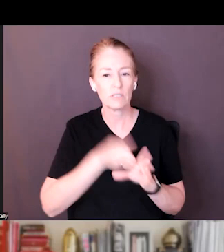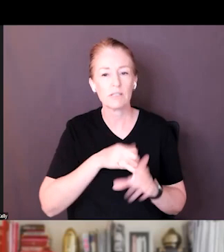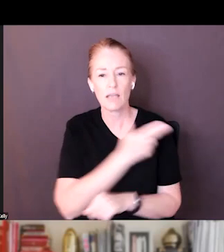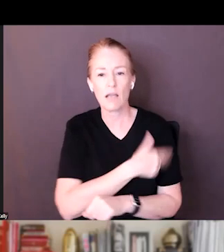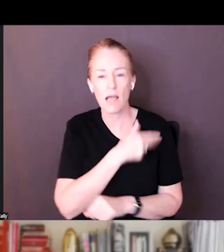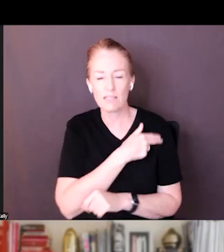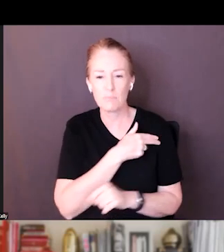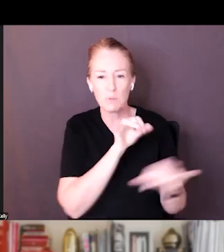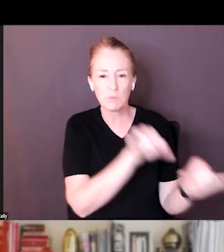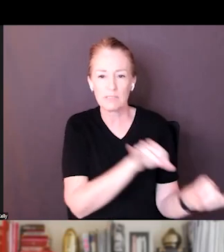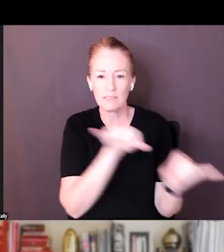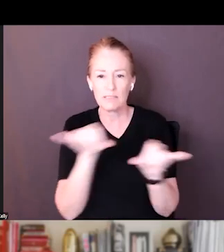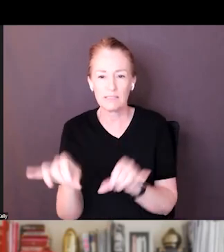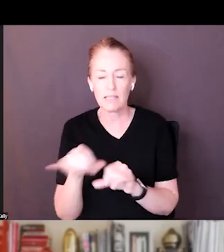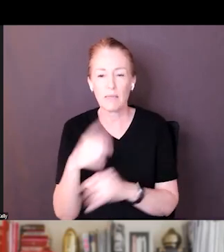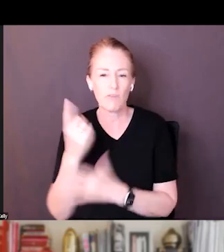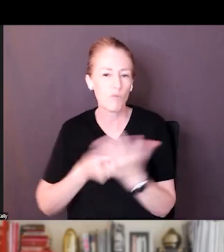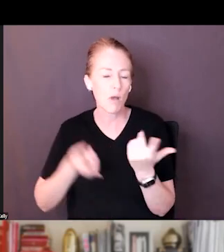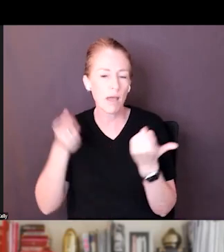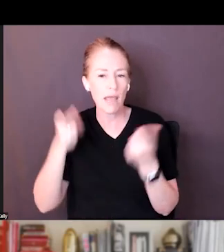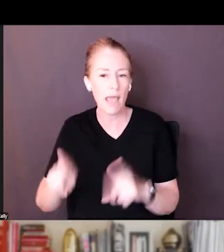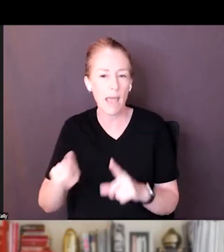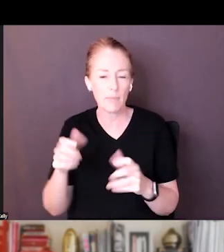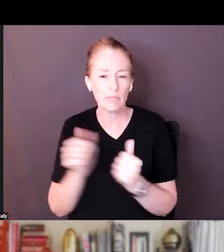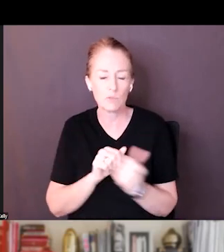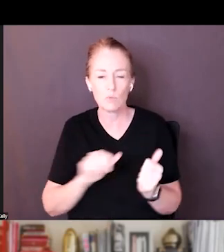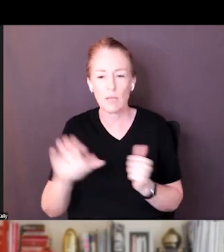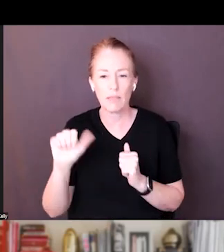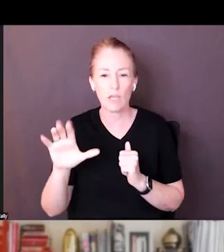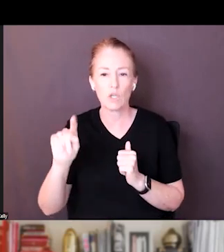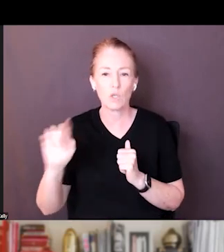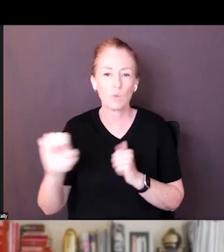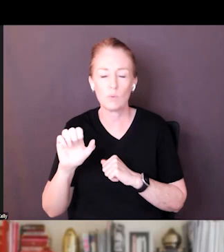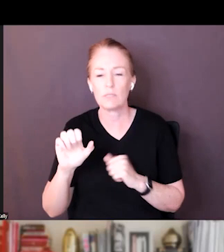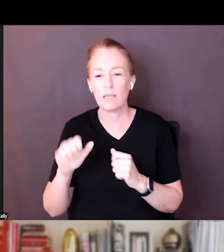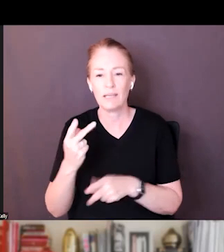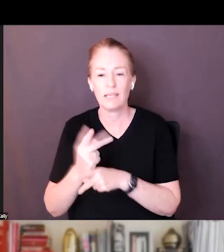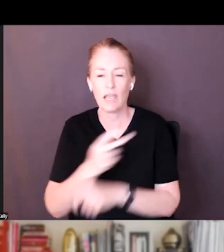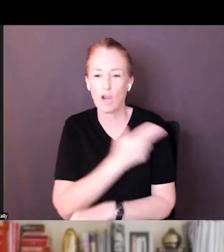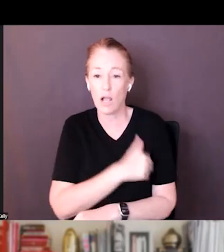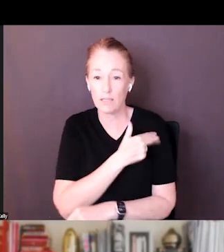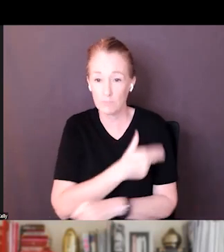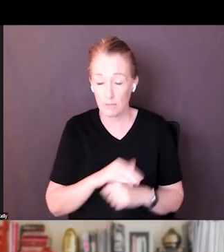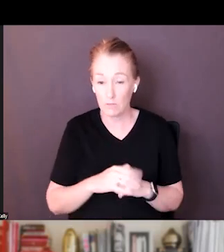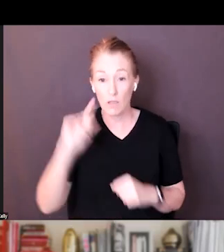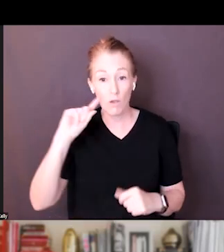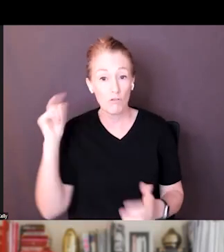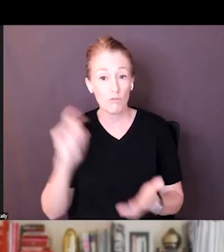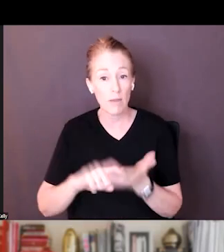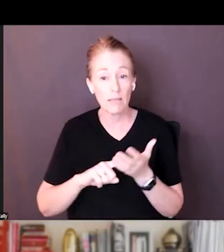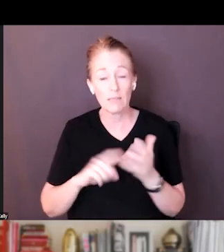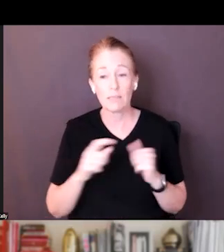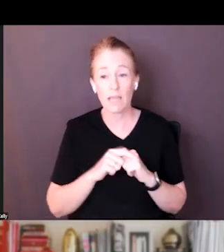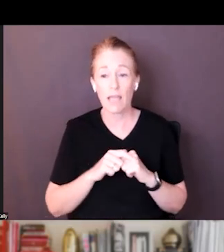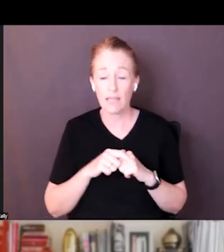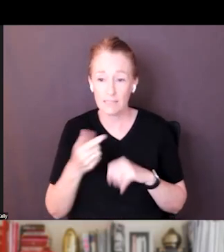some ways some of what is done in acute care hospitals, with regard to recognizing that there is an increased level